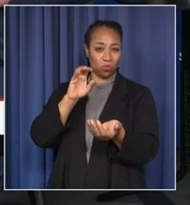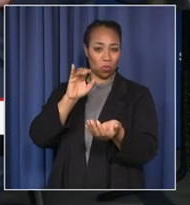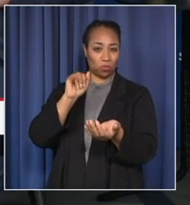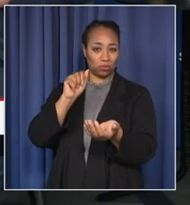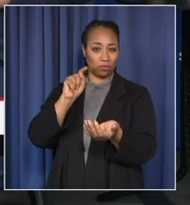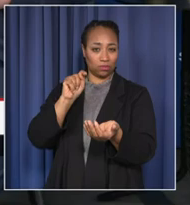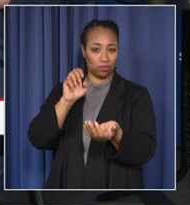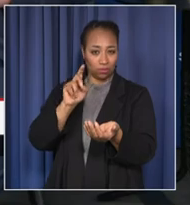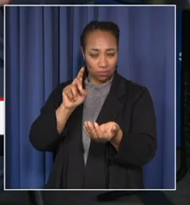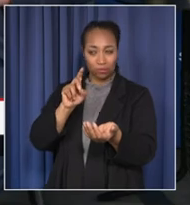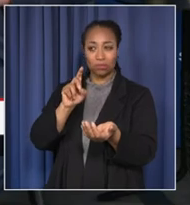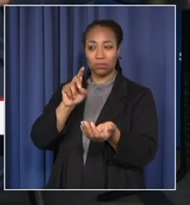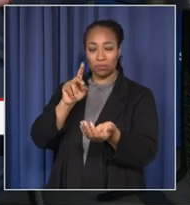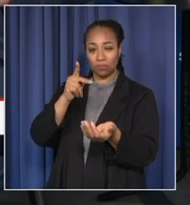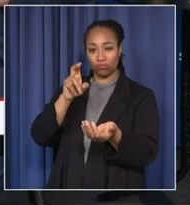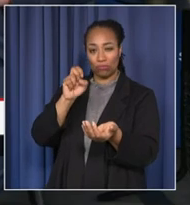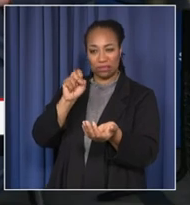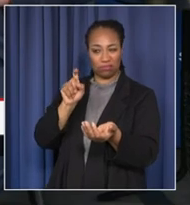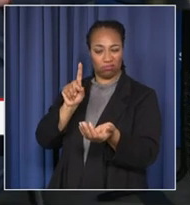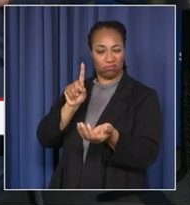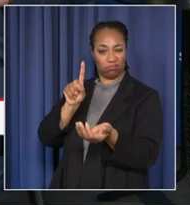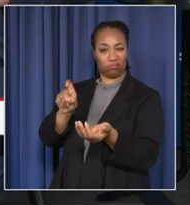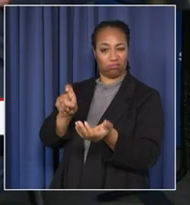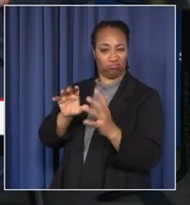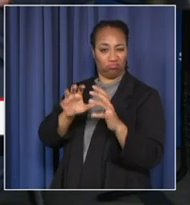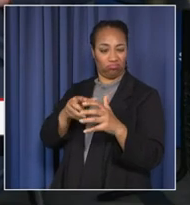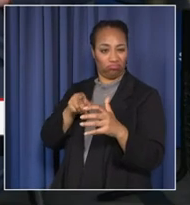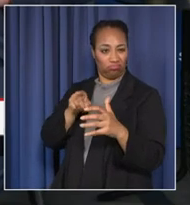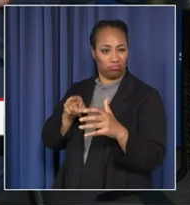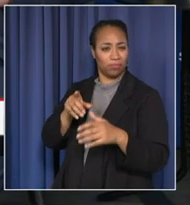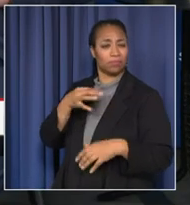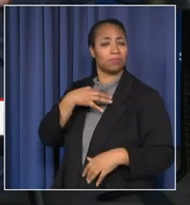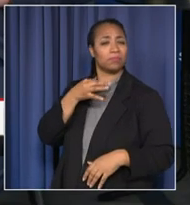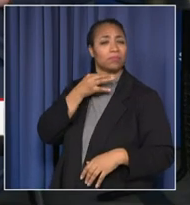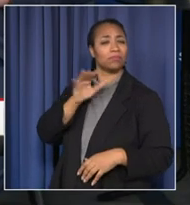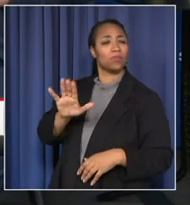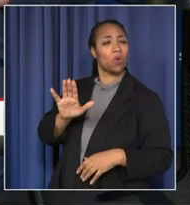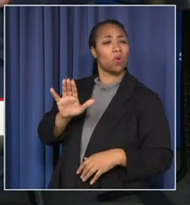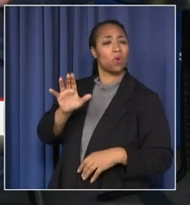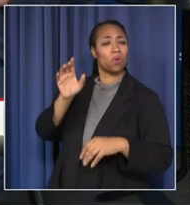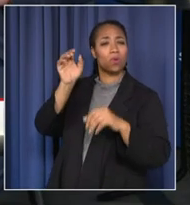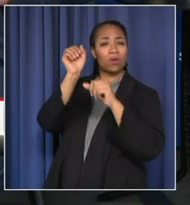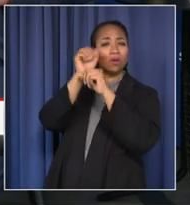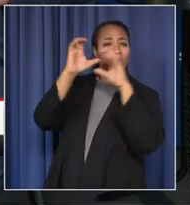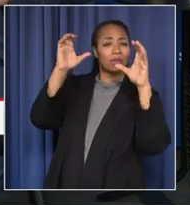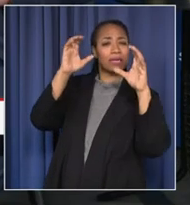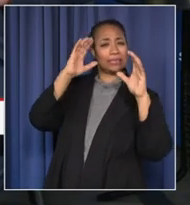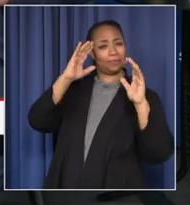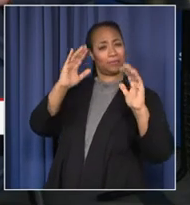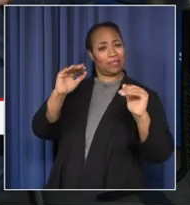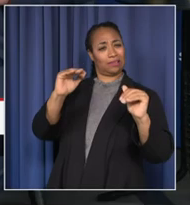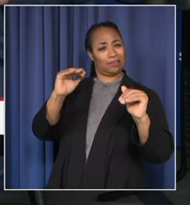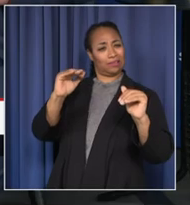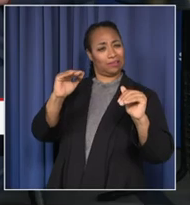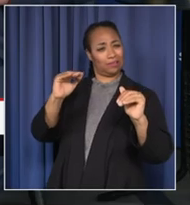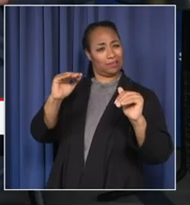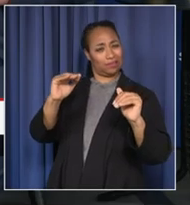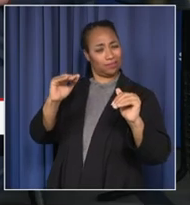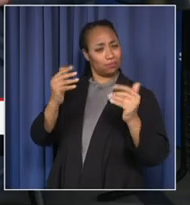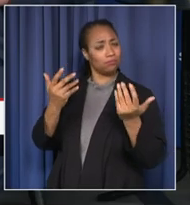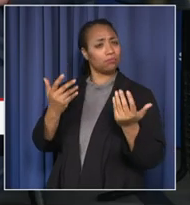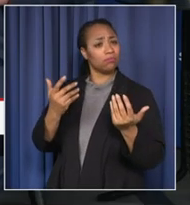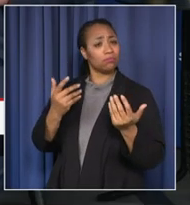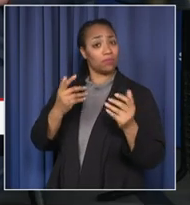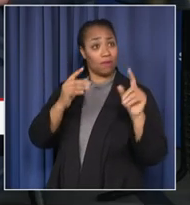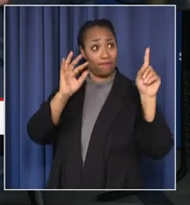D.C. region for the, as you mentioned, thousands of federal workers who are losing their jobs right now in terms of things like unemployment rates, the job